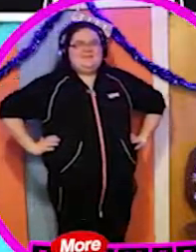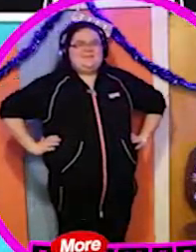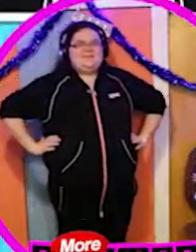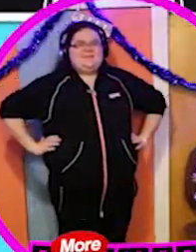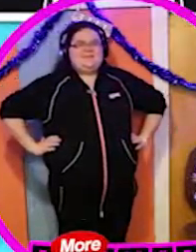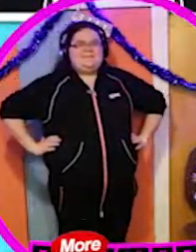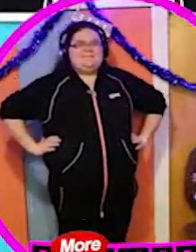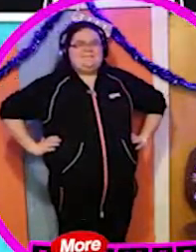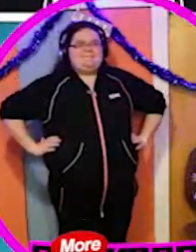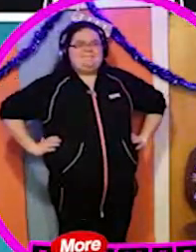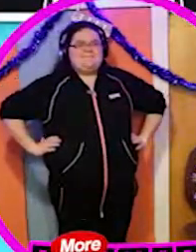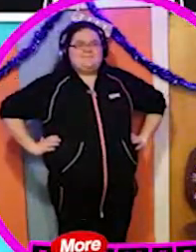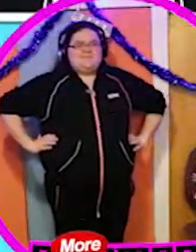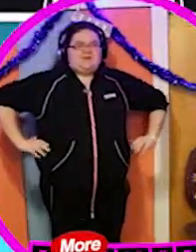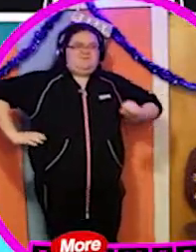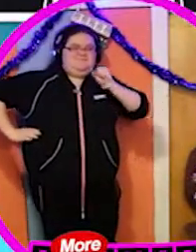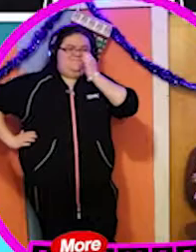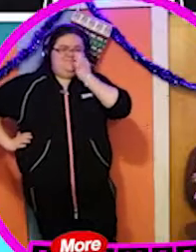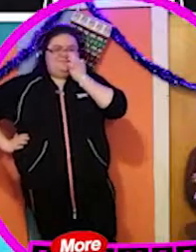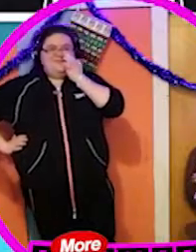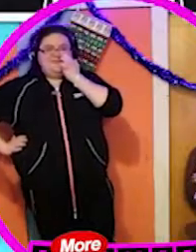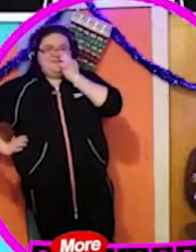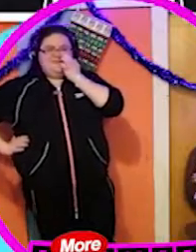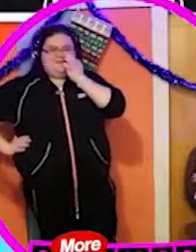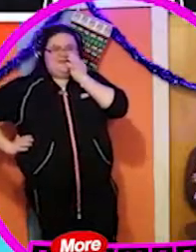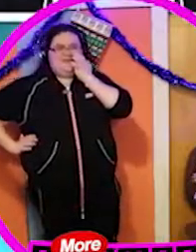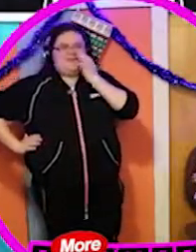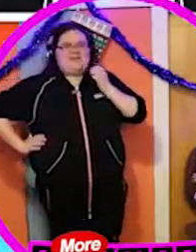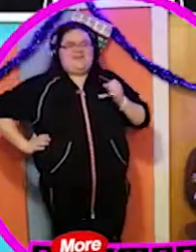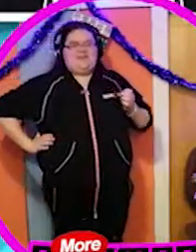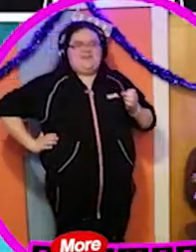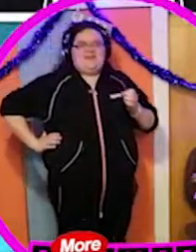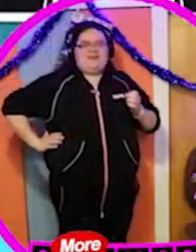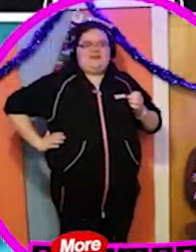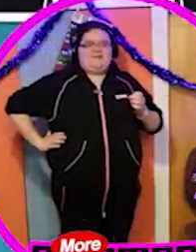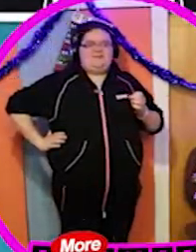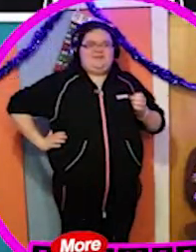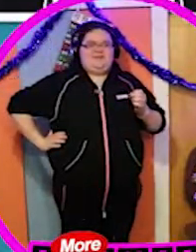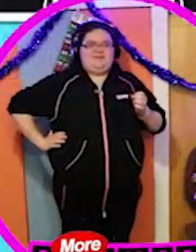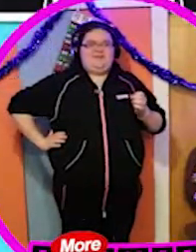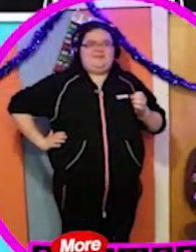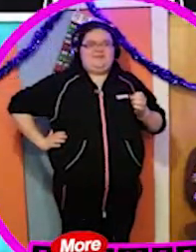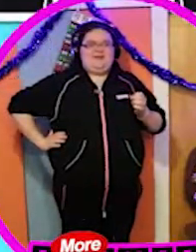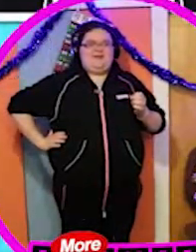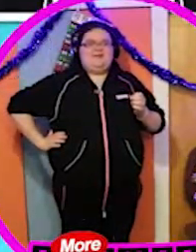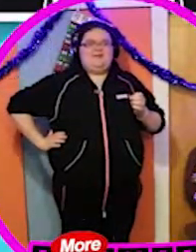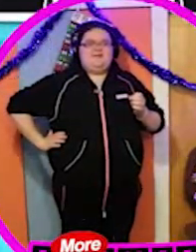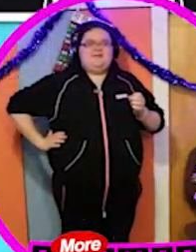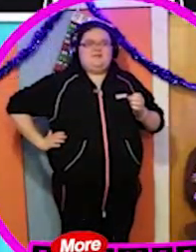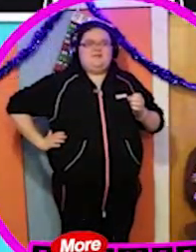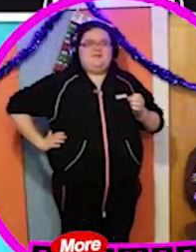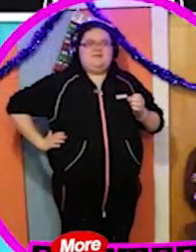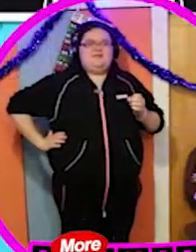I don't like it. Oh my god, Josh. Oh my gosh. Josh! Josh! Get on. Okay, I was like, please get on that one. Okay.